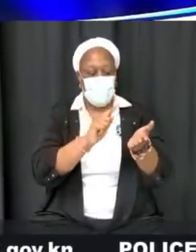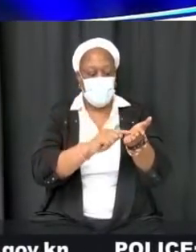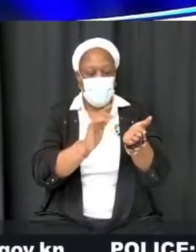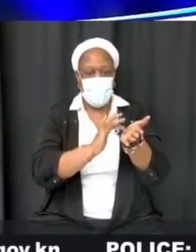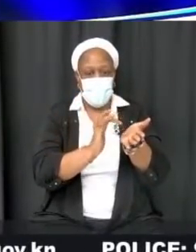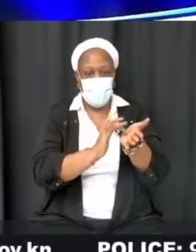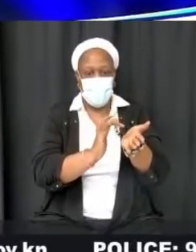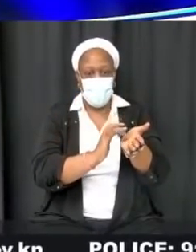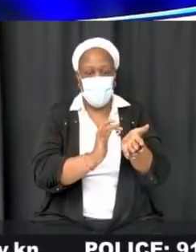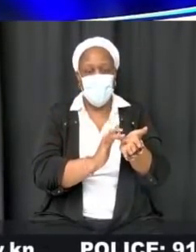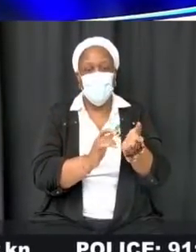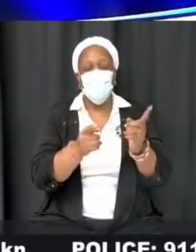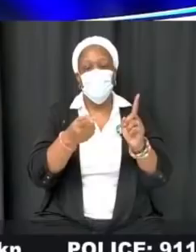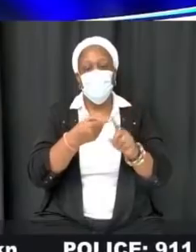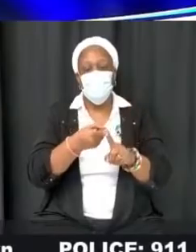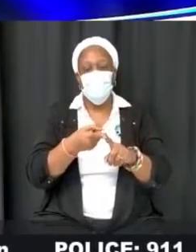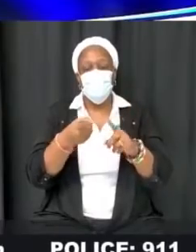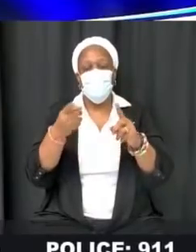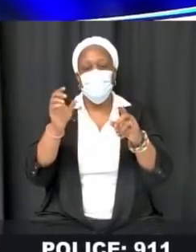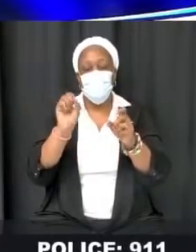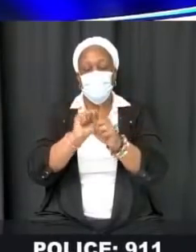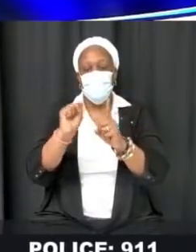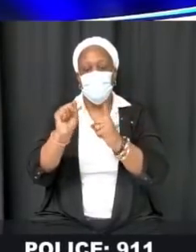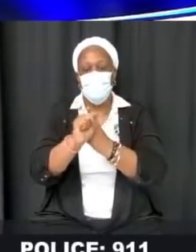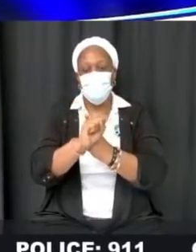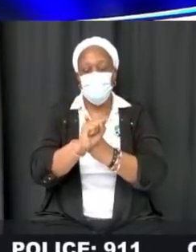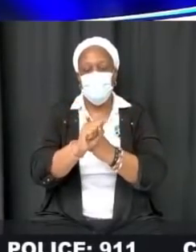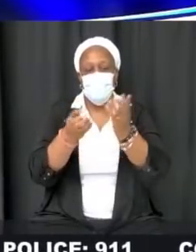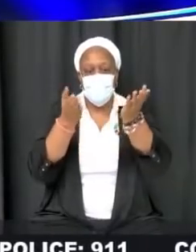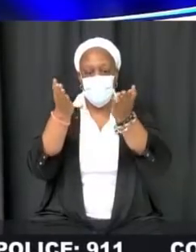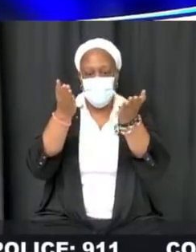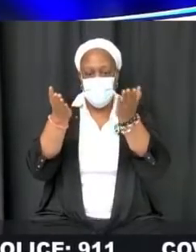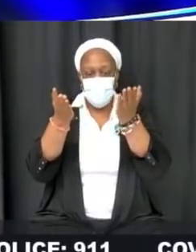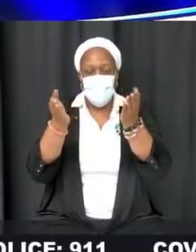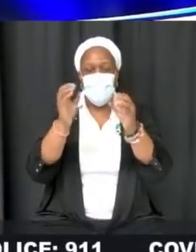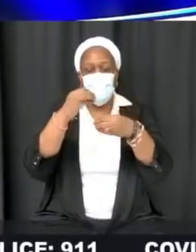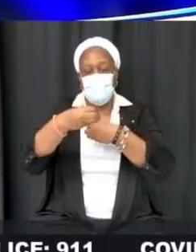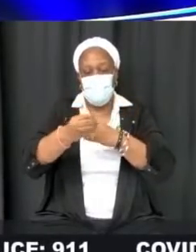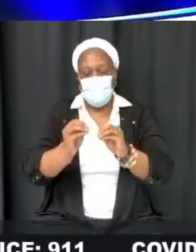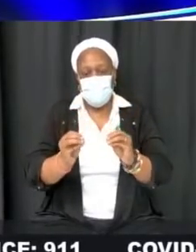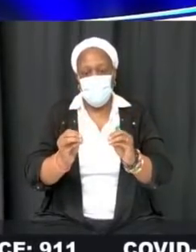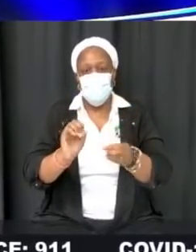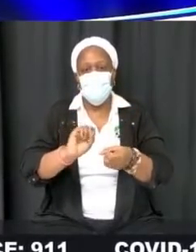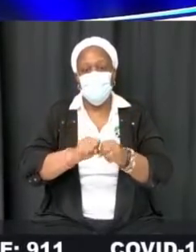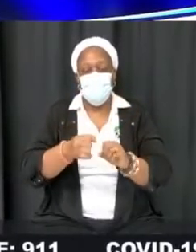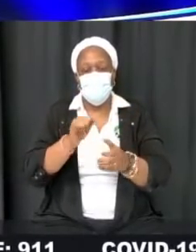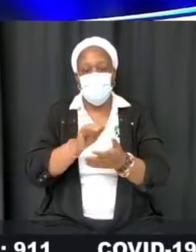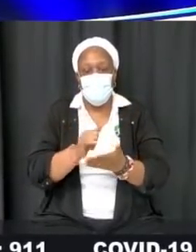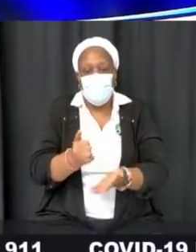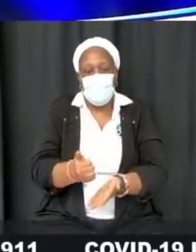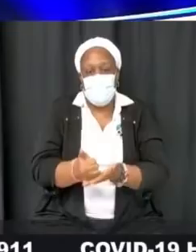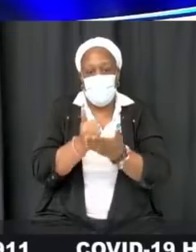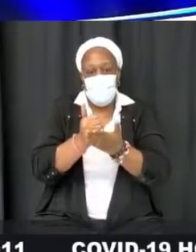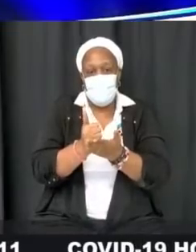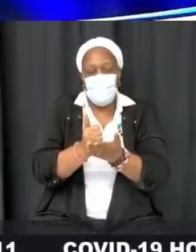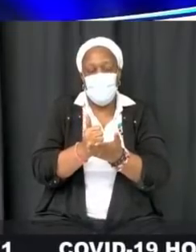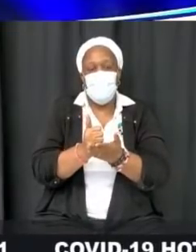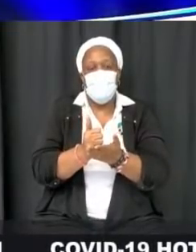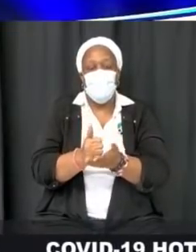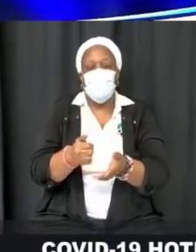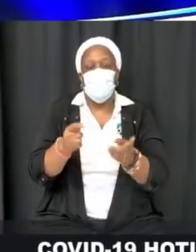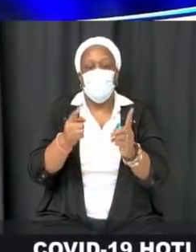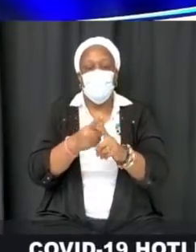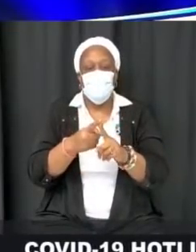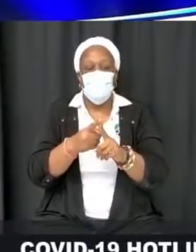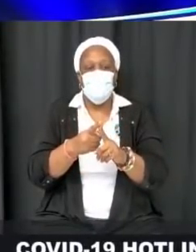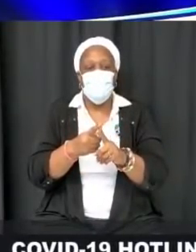capability of the social assistance will enable them to be more efficient and effective